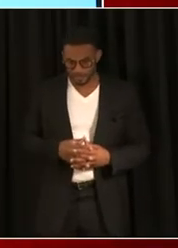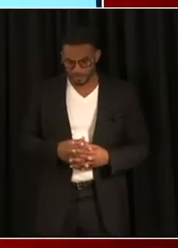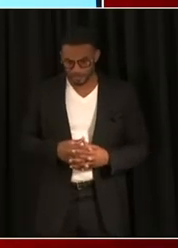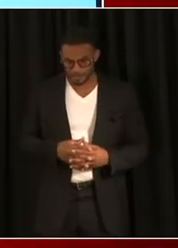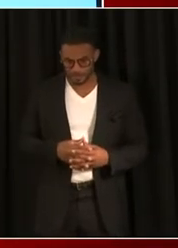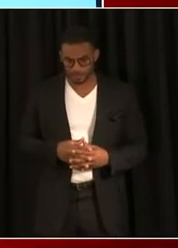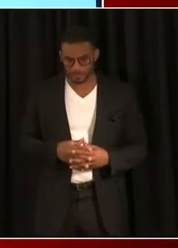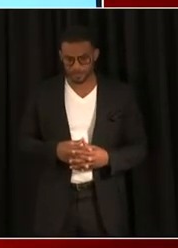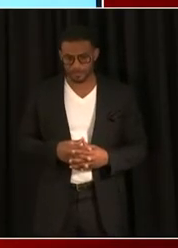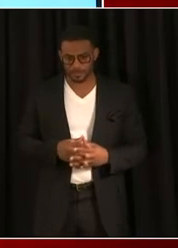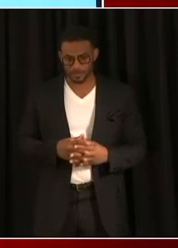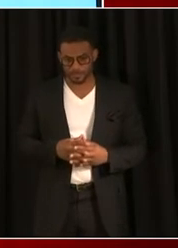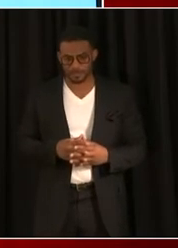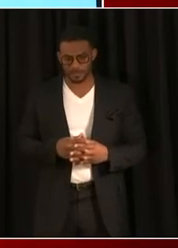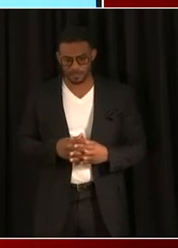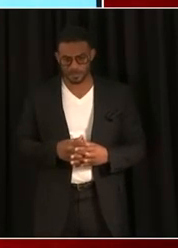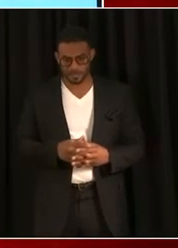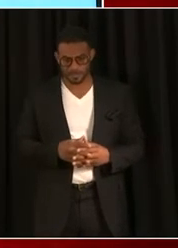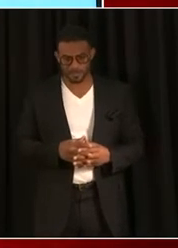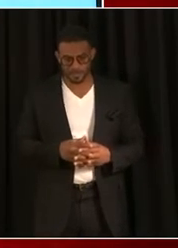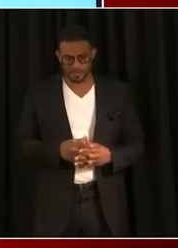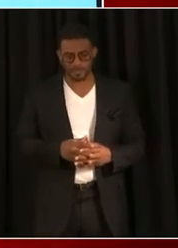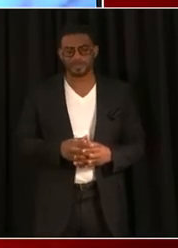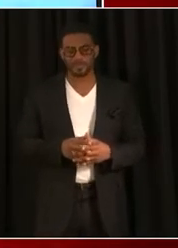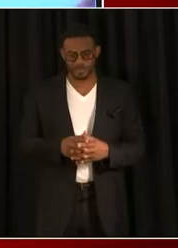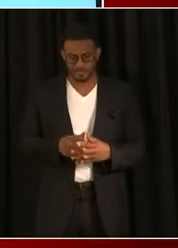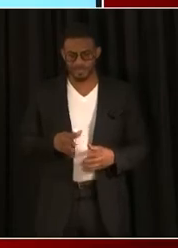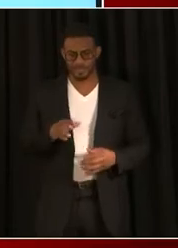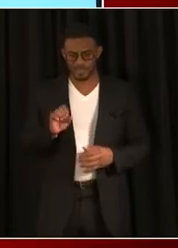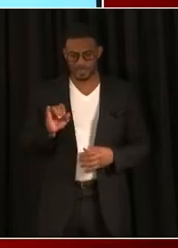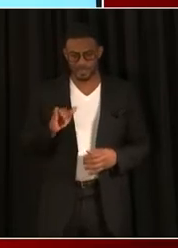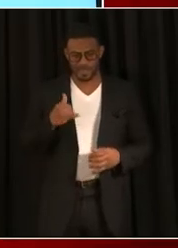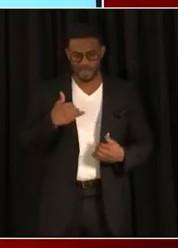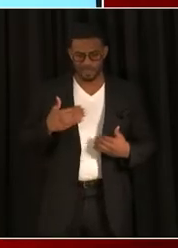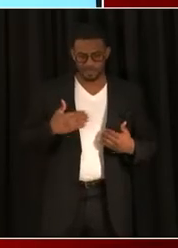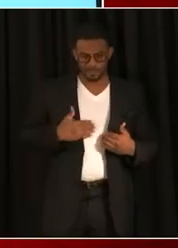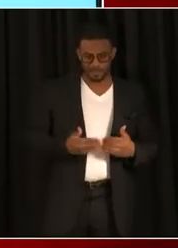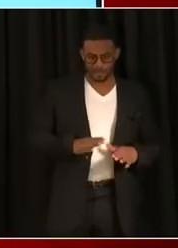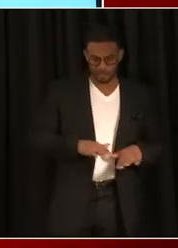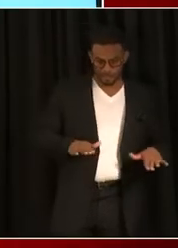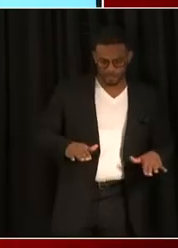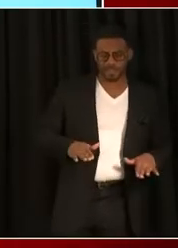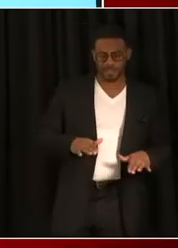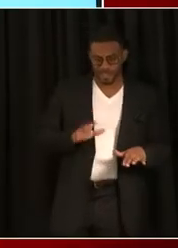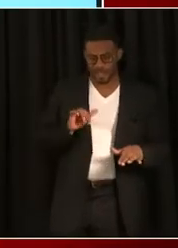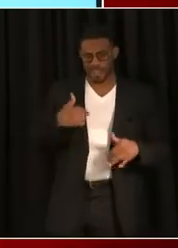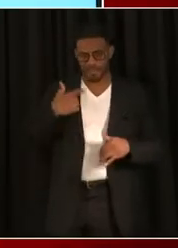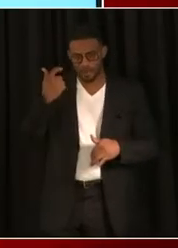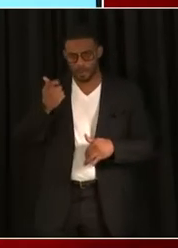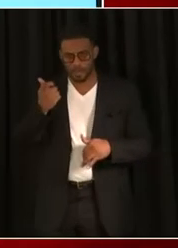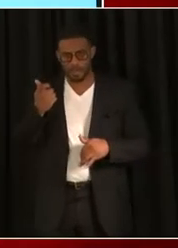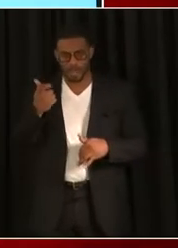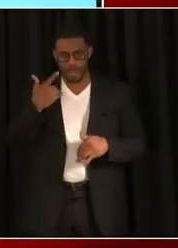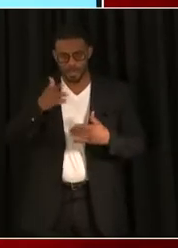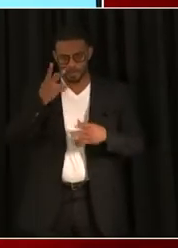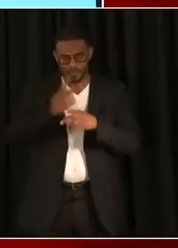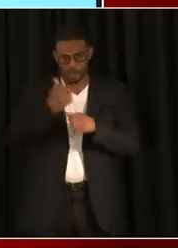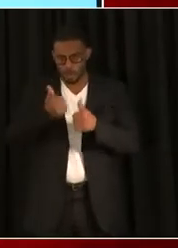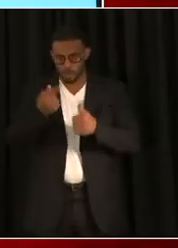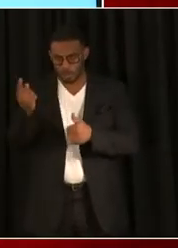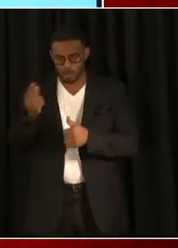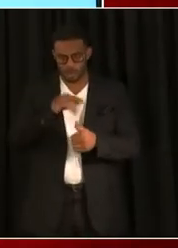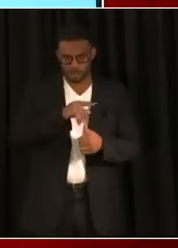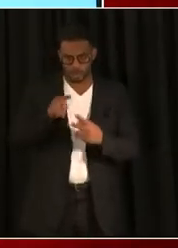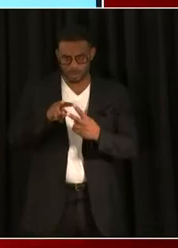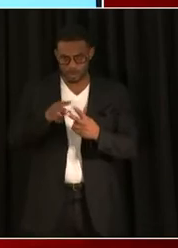The only difference is in the having the children and getting a grant is that one of them is overrated and one is very useful. I'll let you figure it